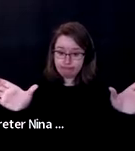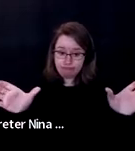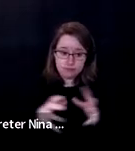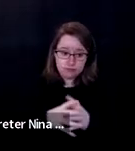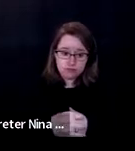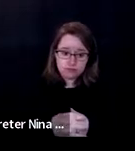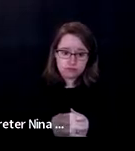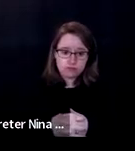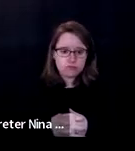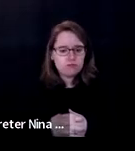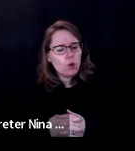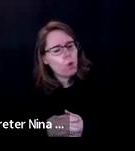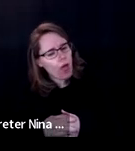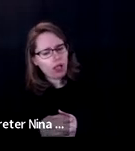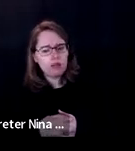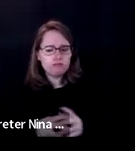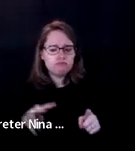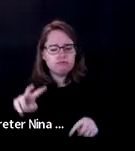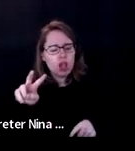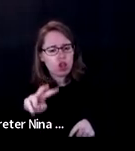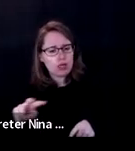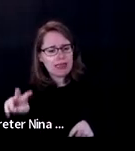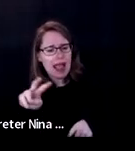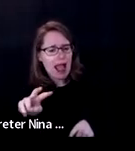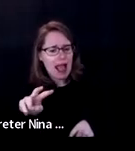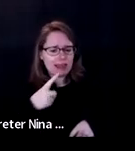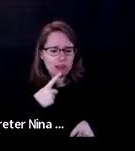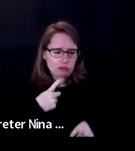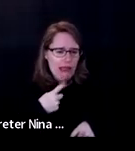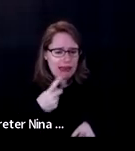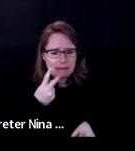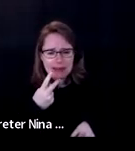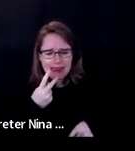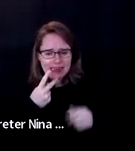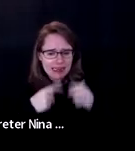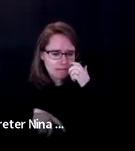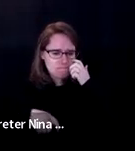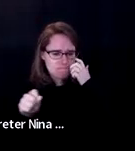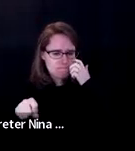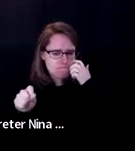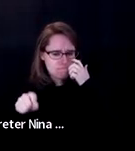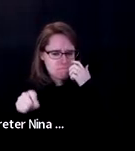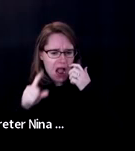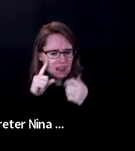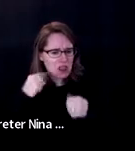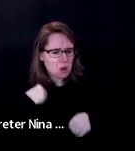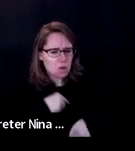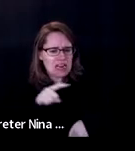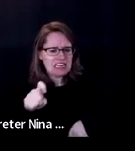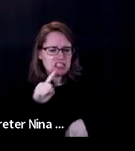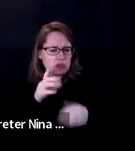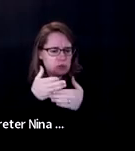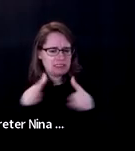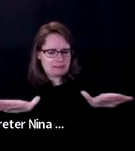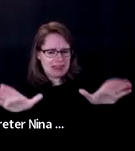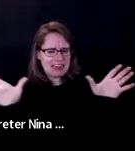Yeah, well, looking at just kind of the salmon red areas, like I think you need to have like, you know, and how we can